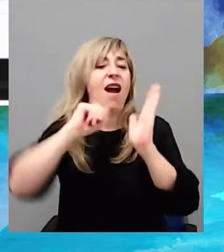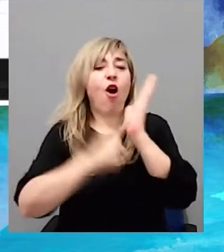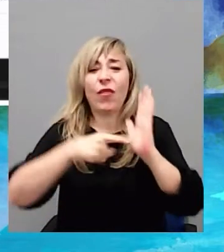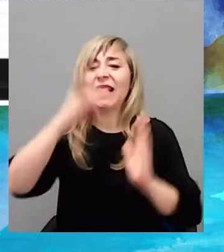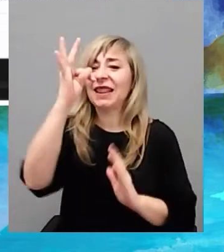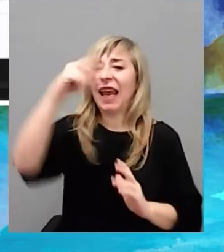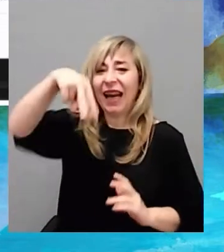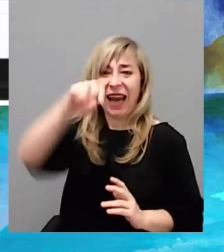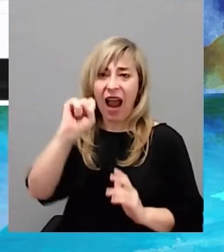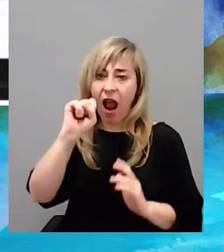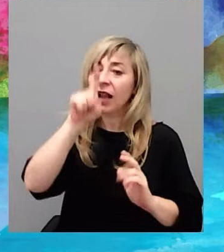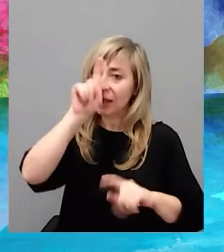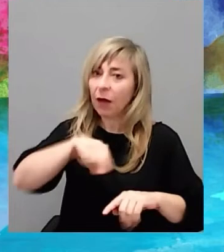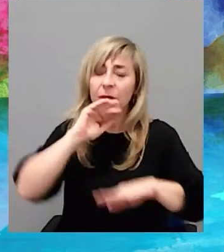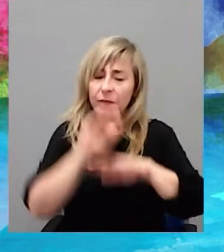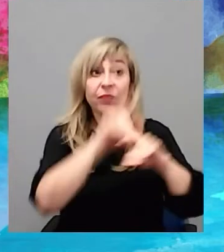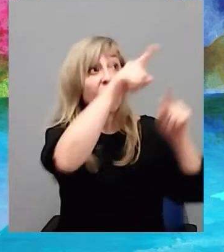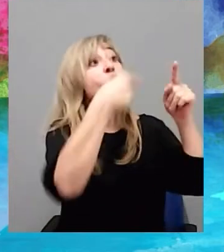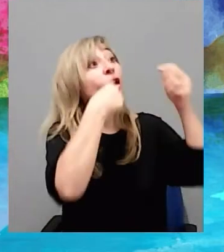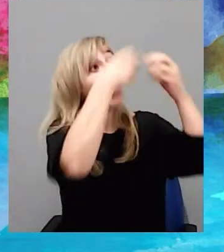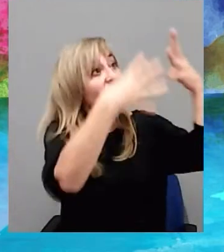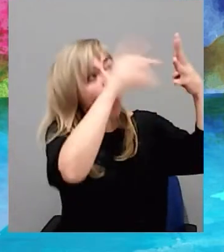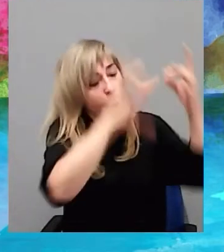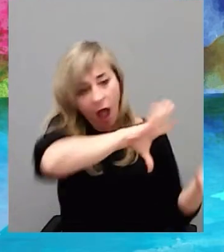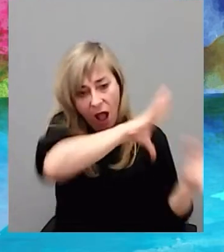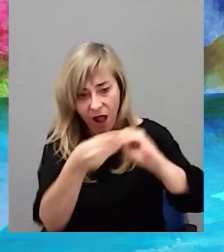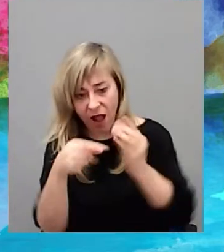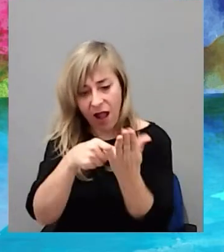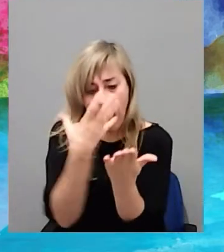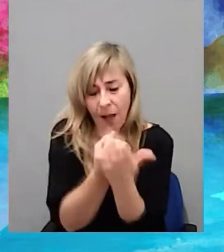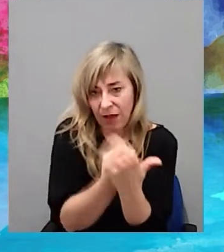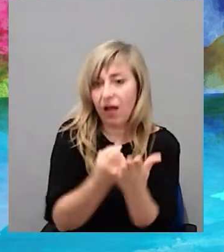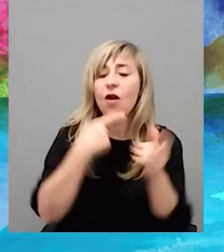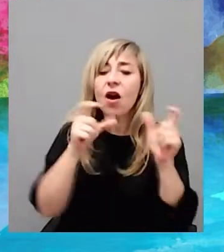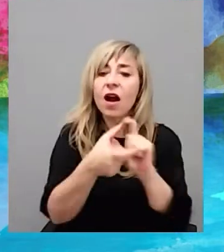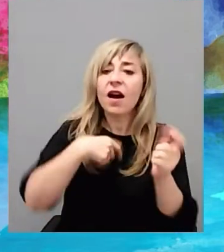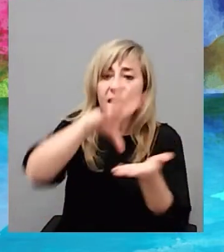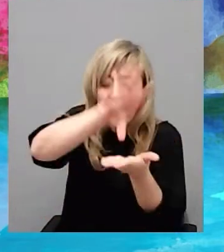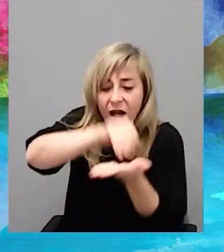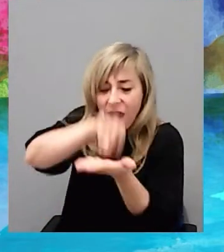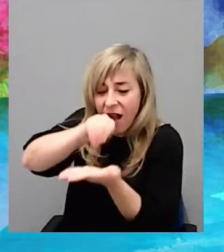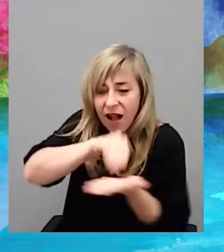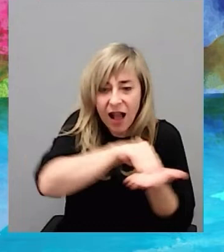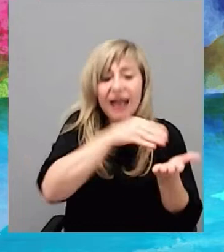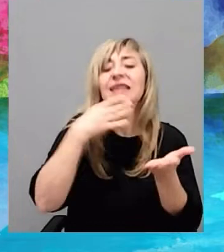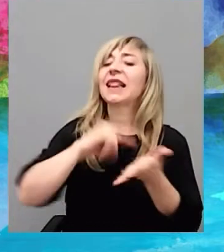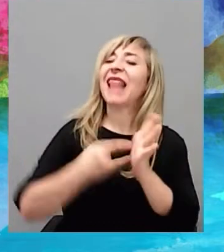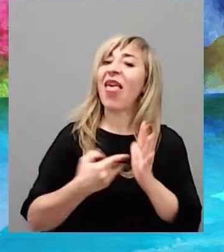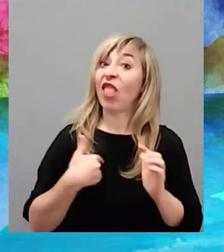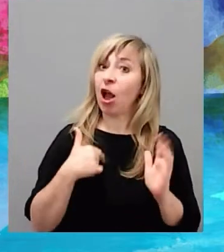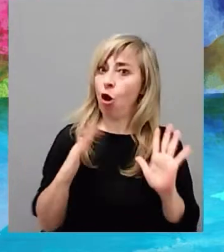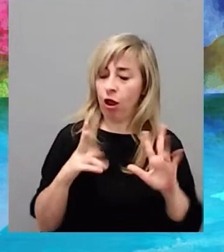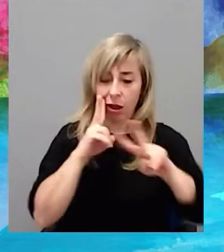we categorize then all of these accessibility incidents in groups and subgroups, and then our technical